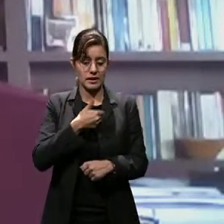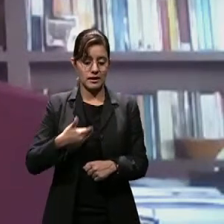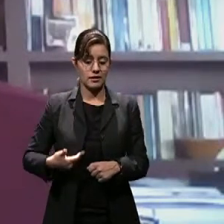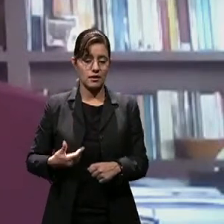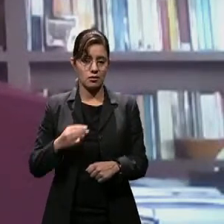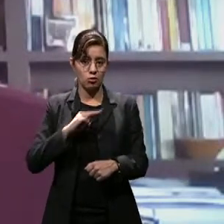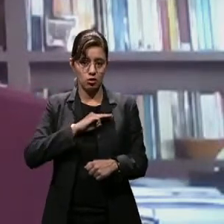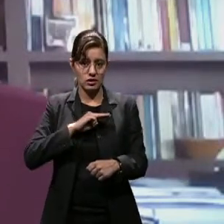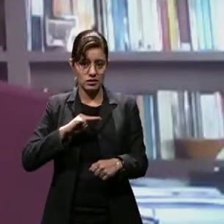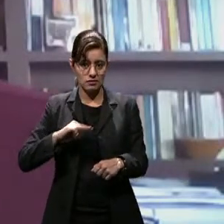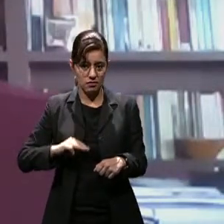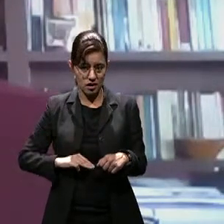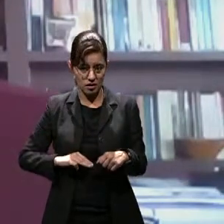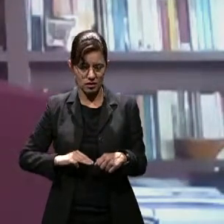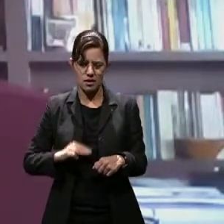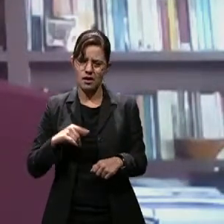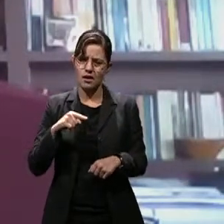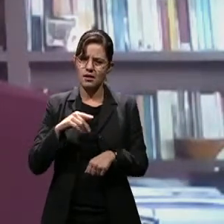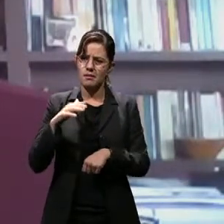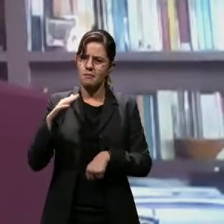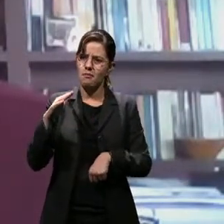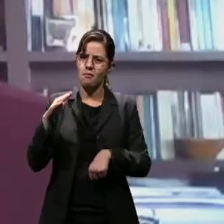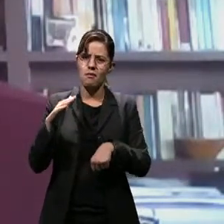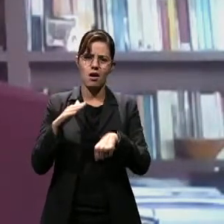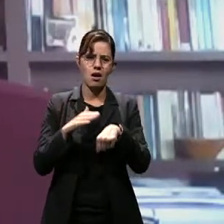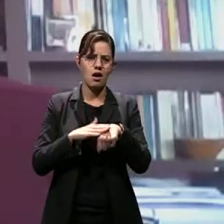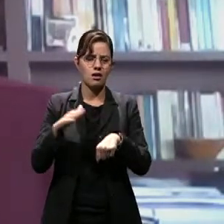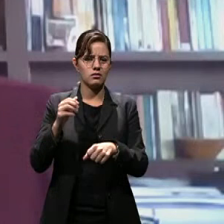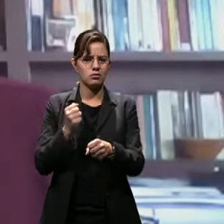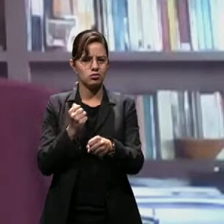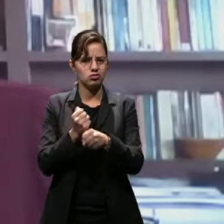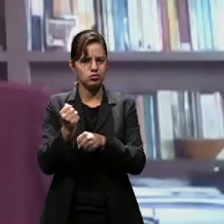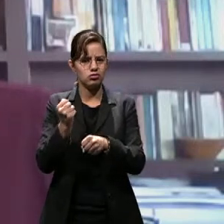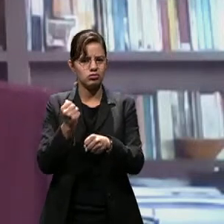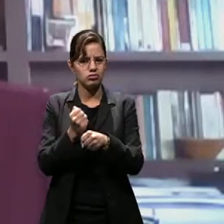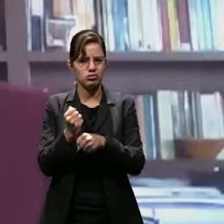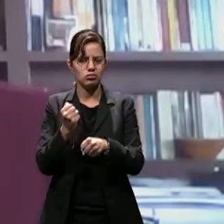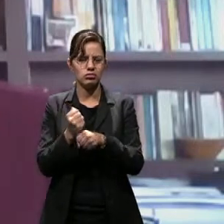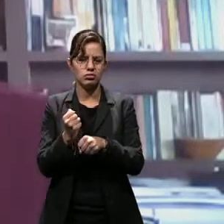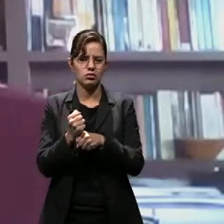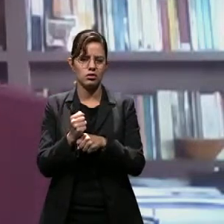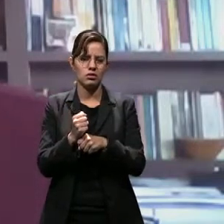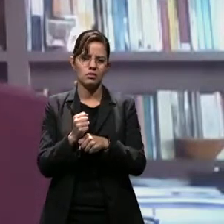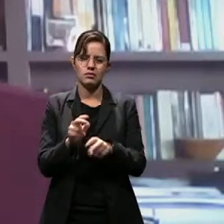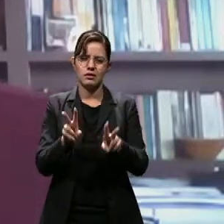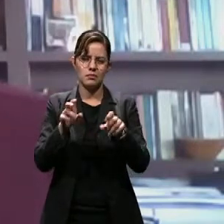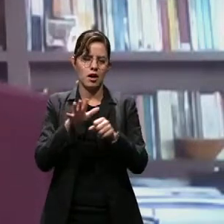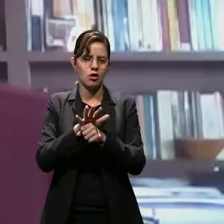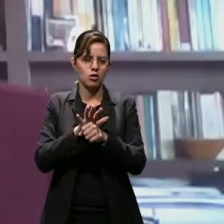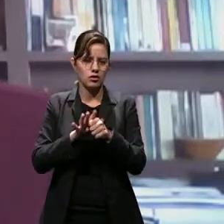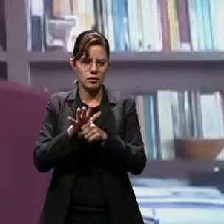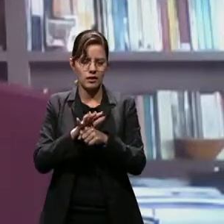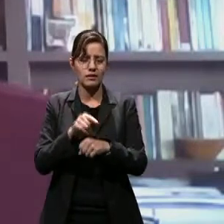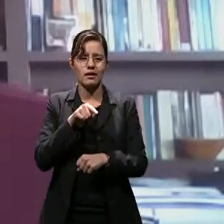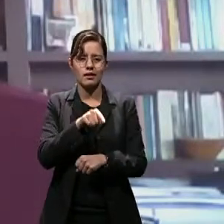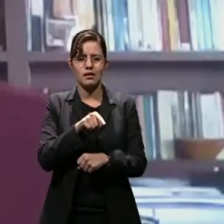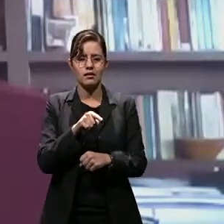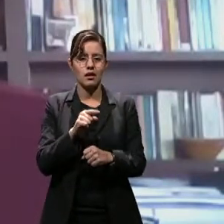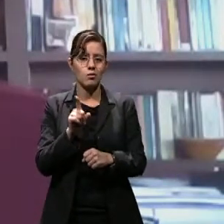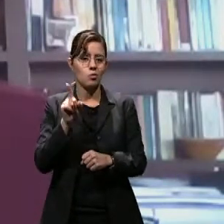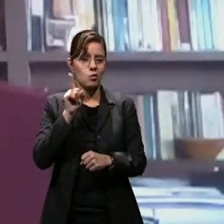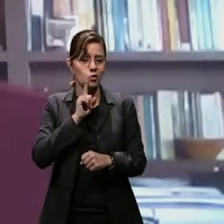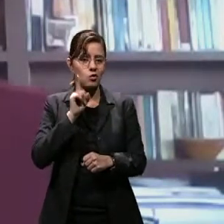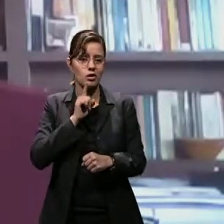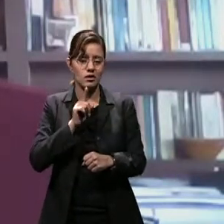the municipalities which they have a more local routing, there is